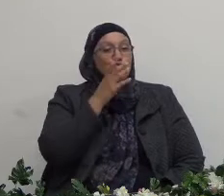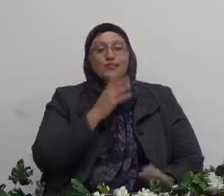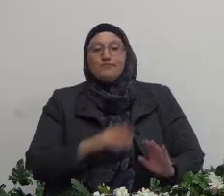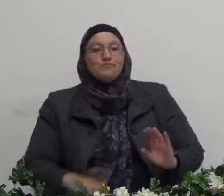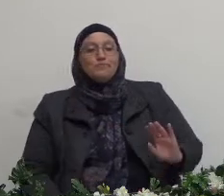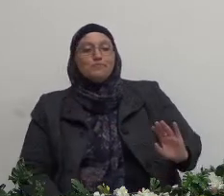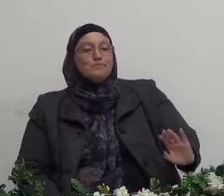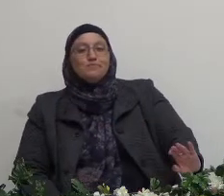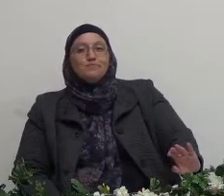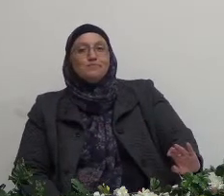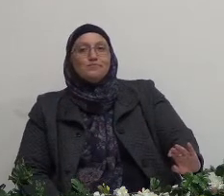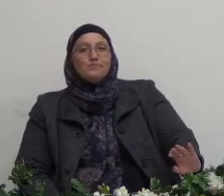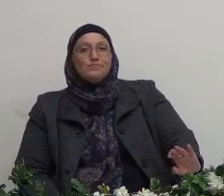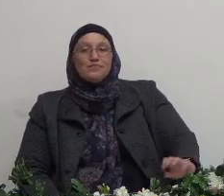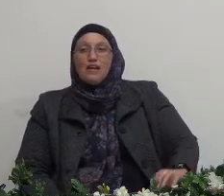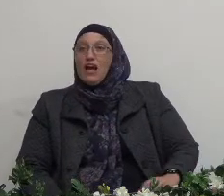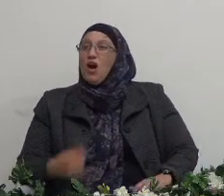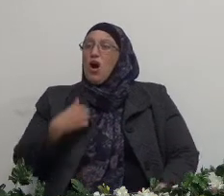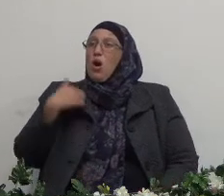in Shahr Ramadhan,